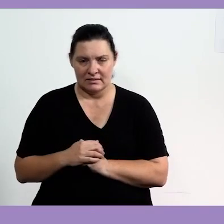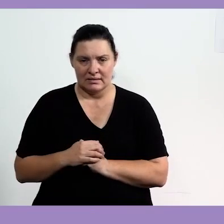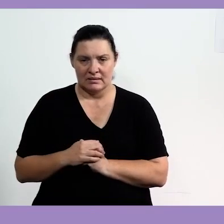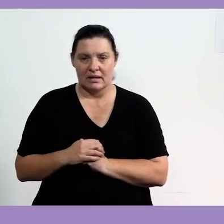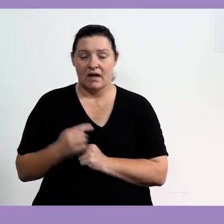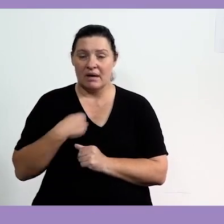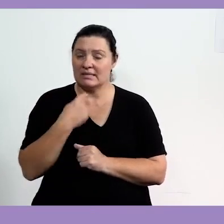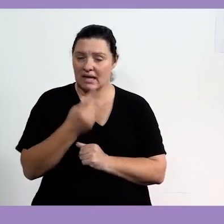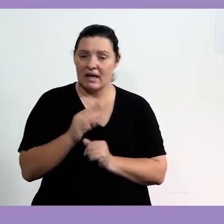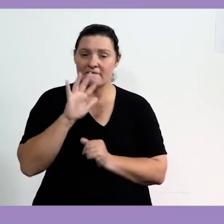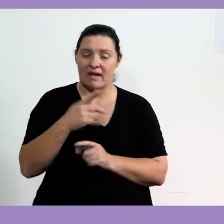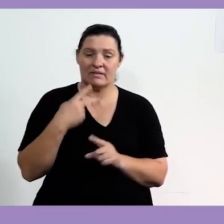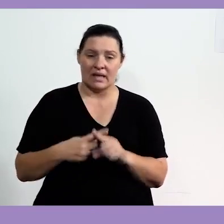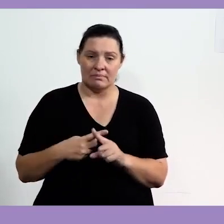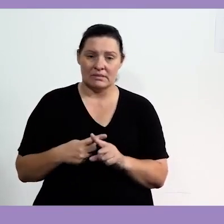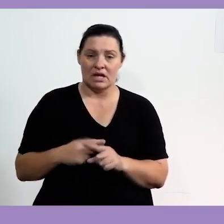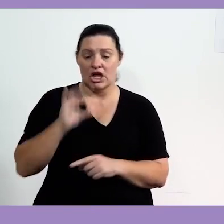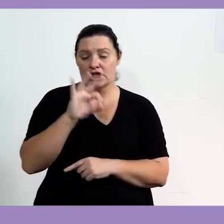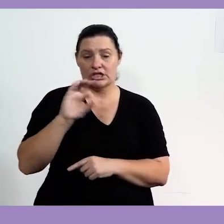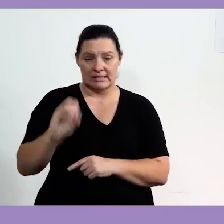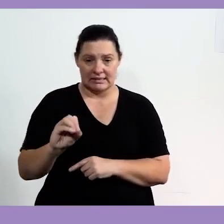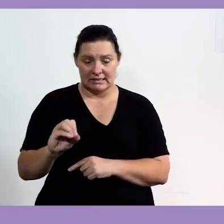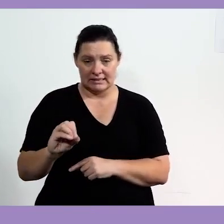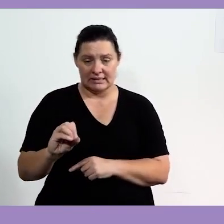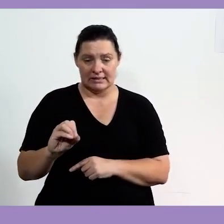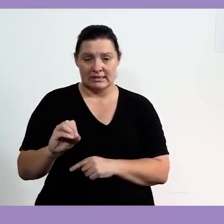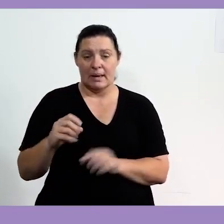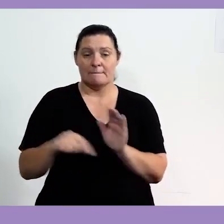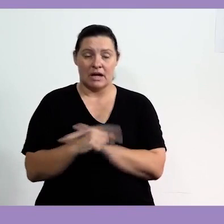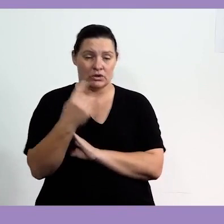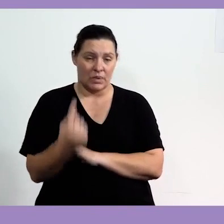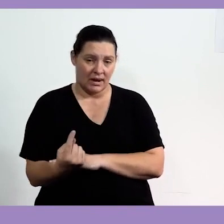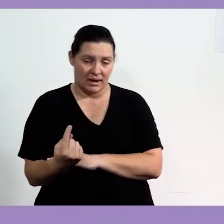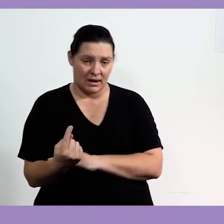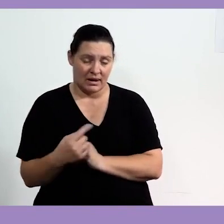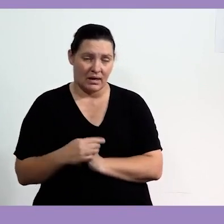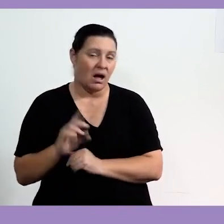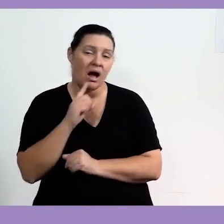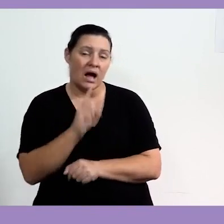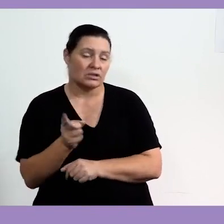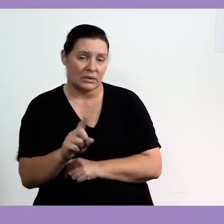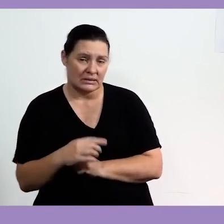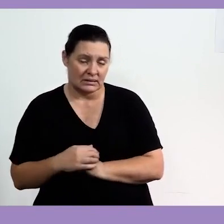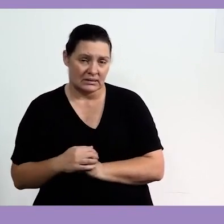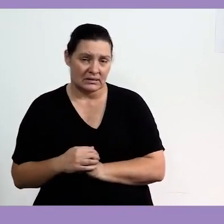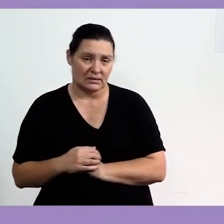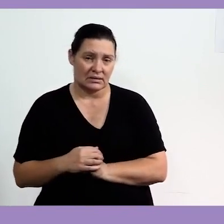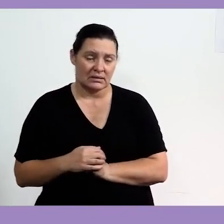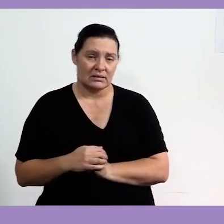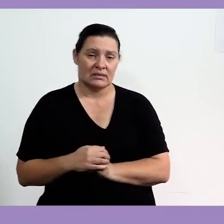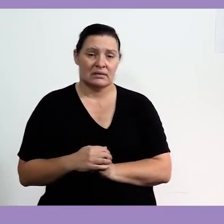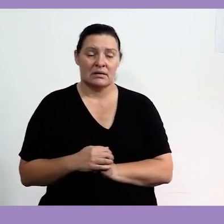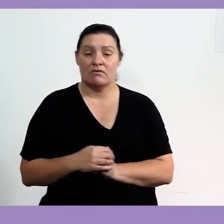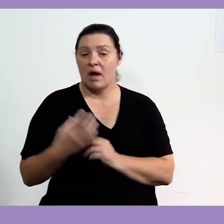99. And if I say 5 multiplied by 30, and then we subtract 1, what is the answer going to